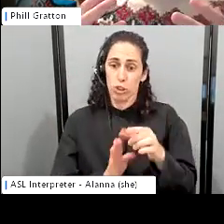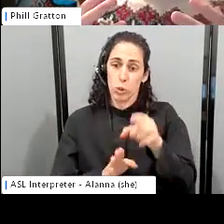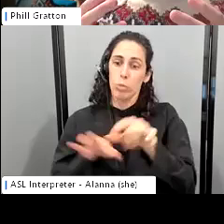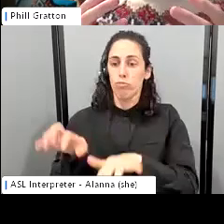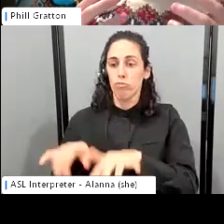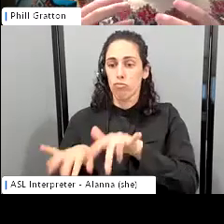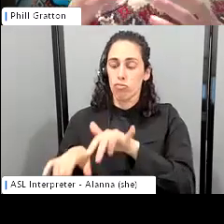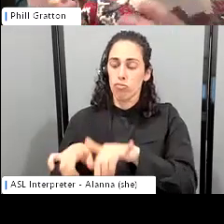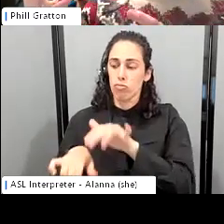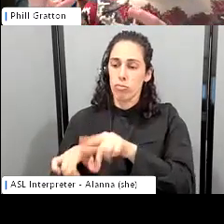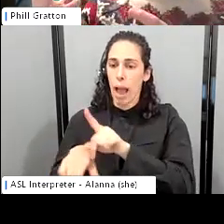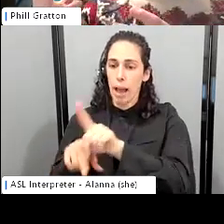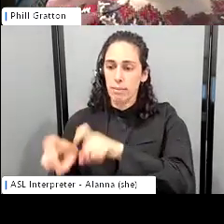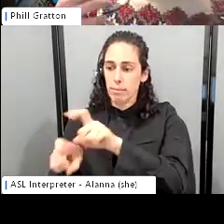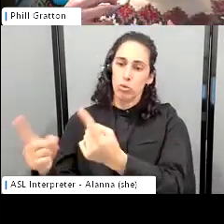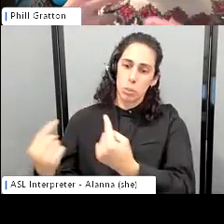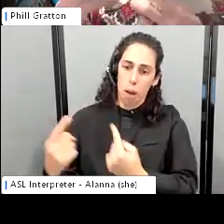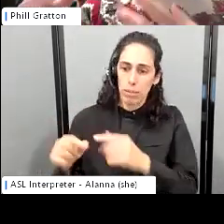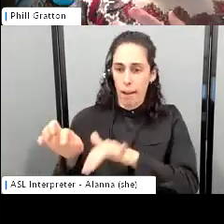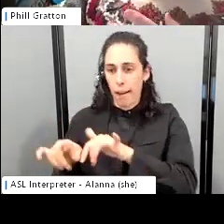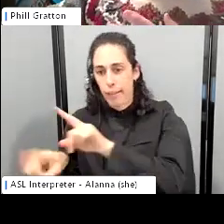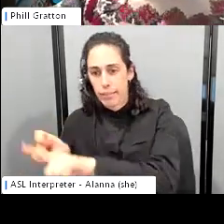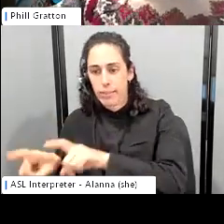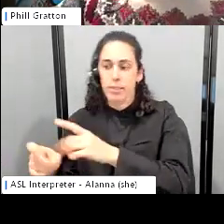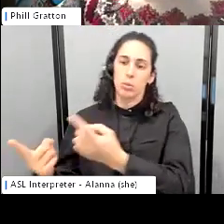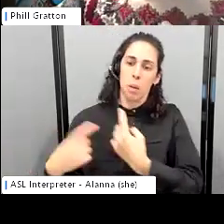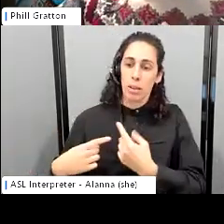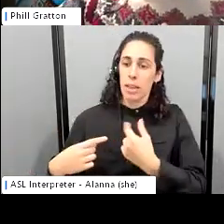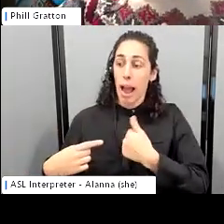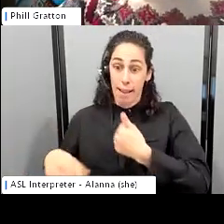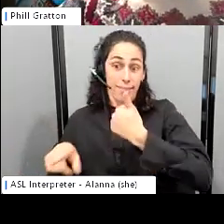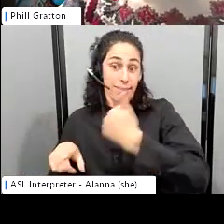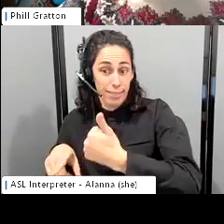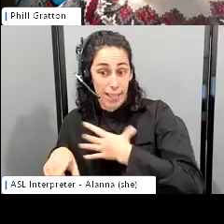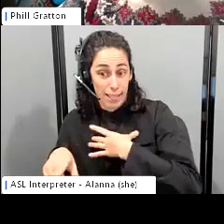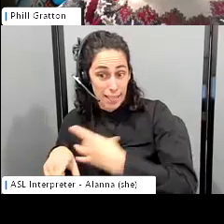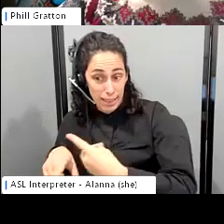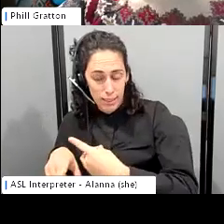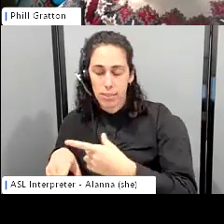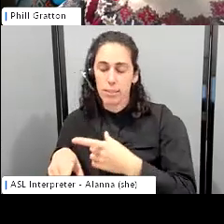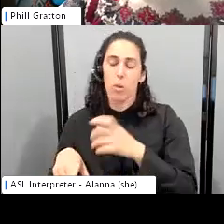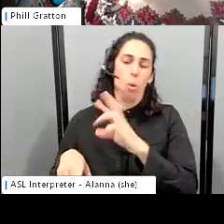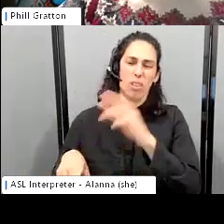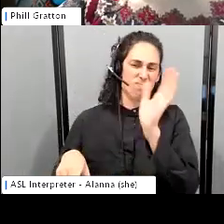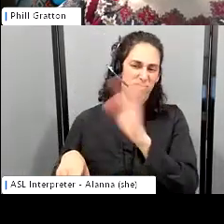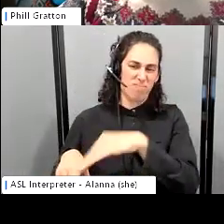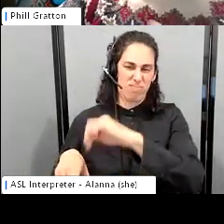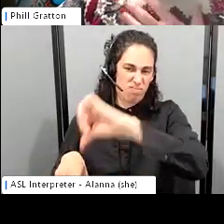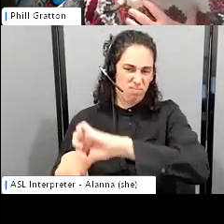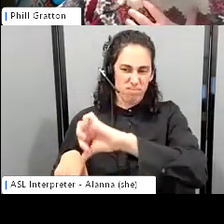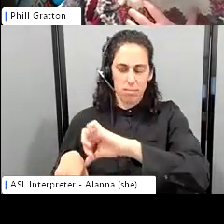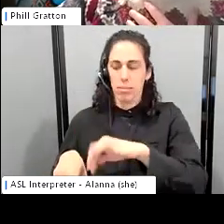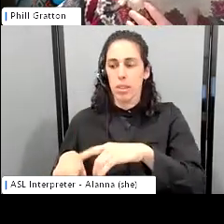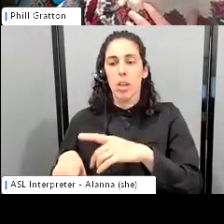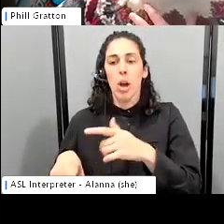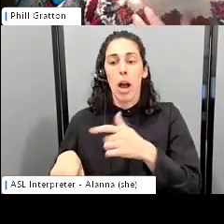know you, and the better it gets at giving you what you want. So if I were to say, you know what, this was a good response or a bad response,